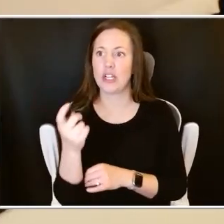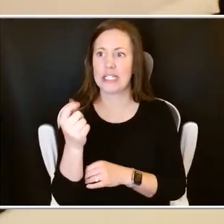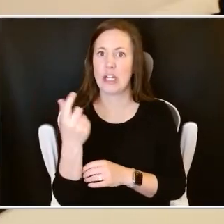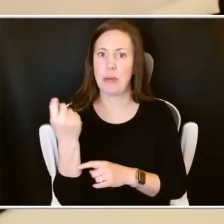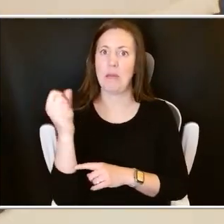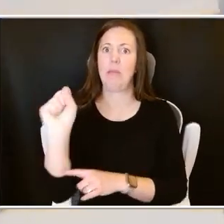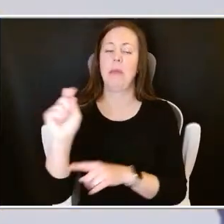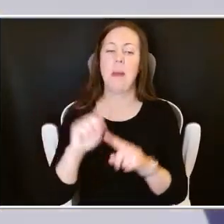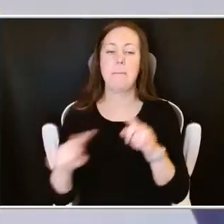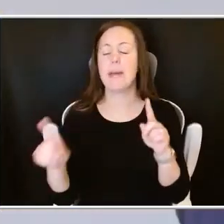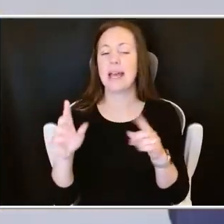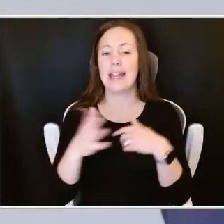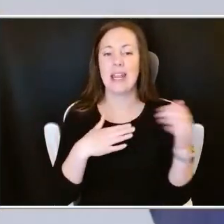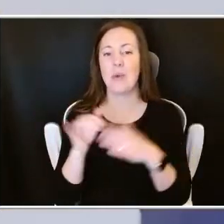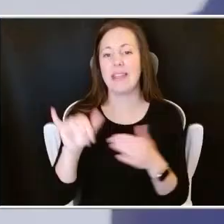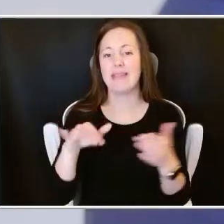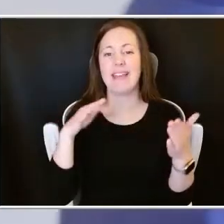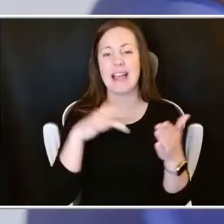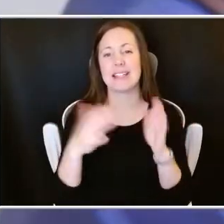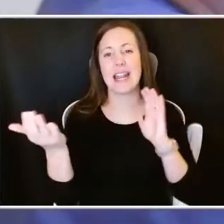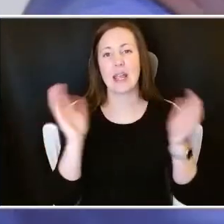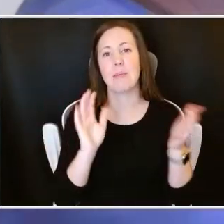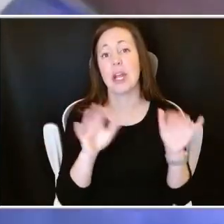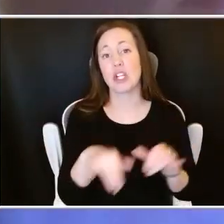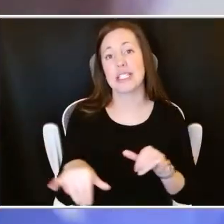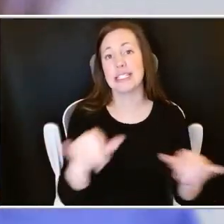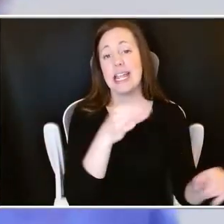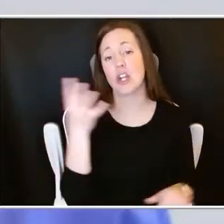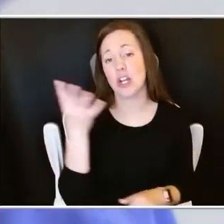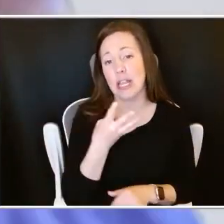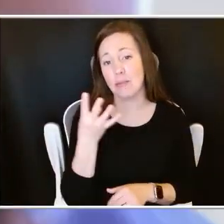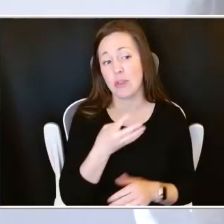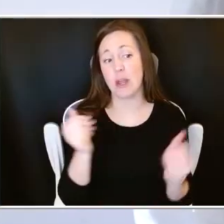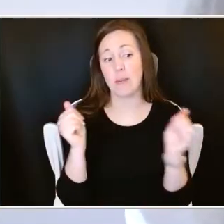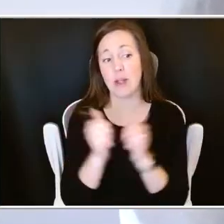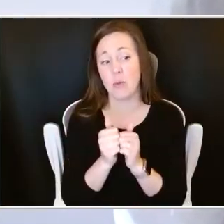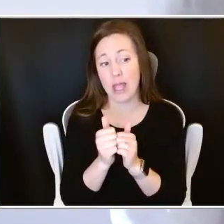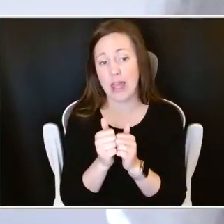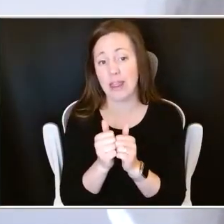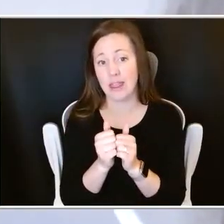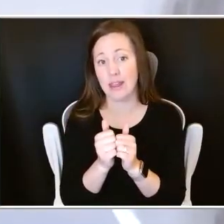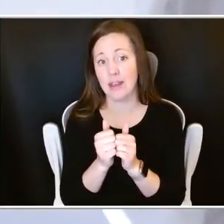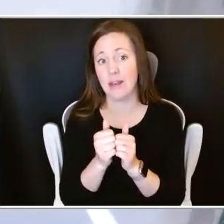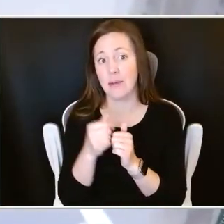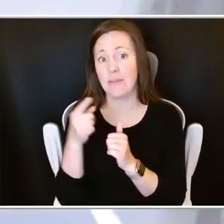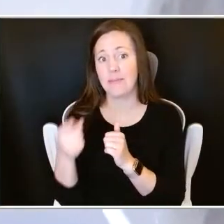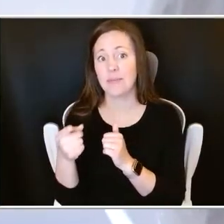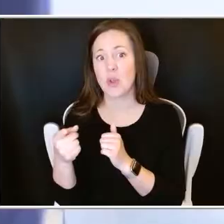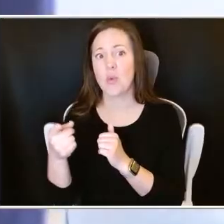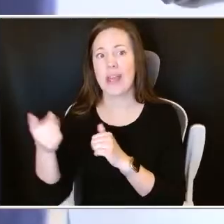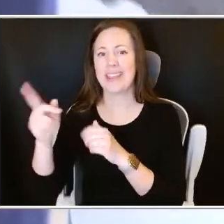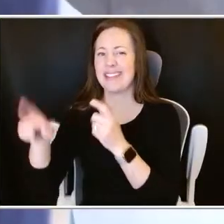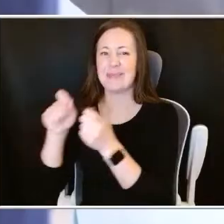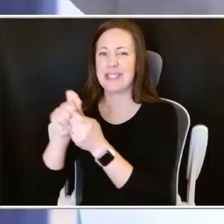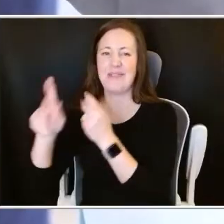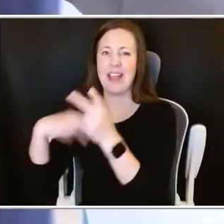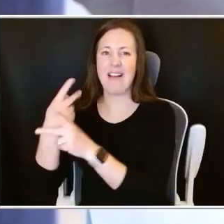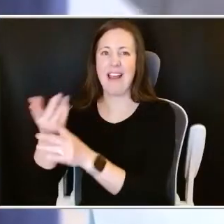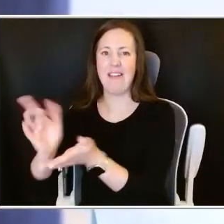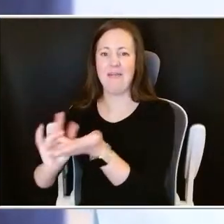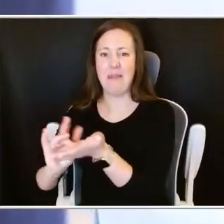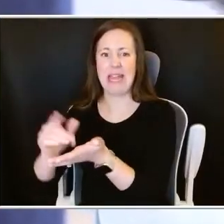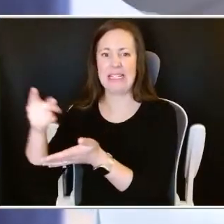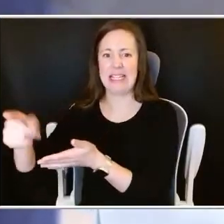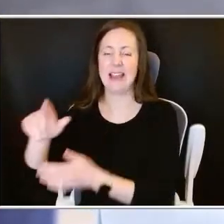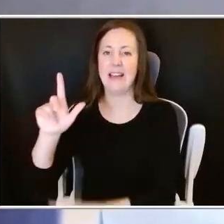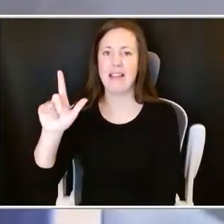ATOMIC study looked at comparing standard chemotherapy, which is FOLFOX, versus FOLFOX and Tecentriq or